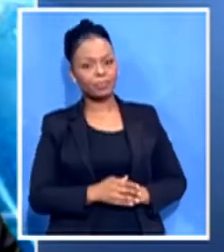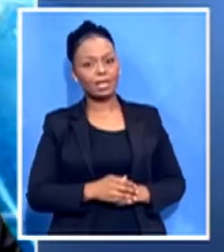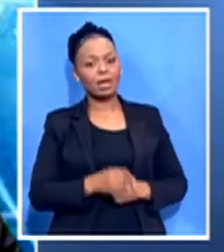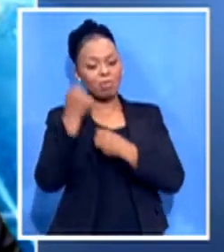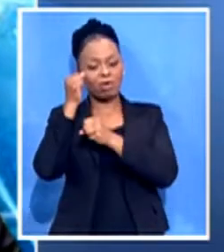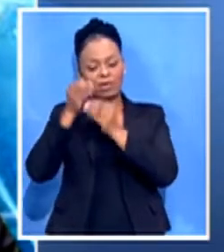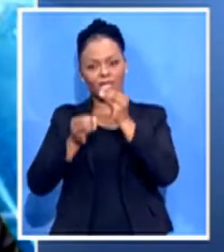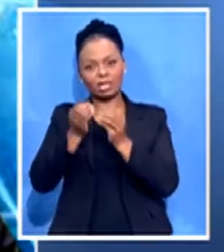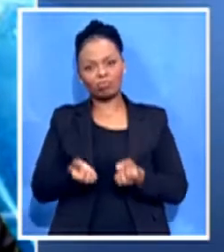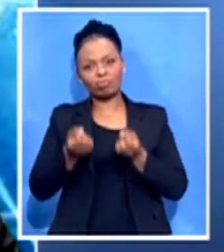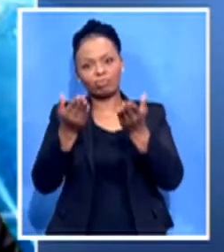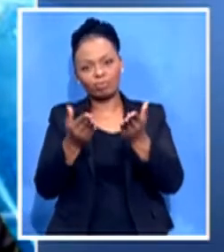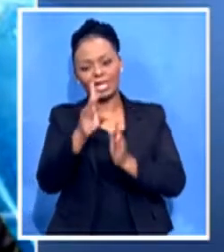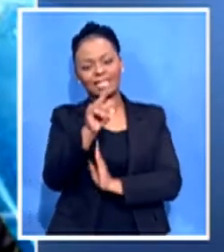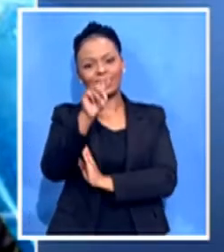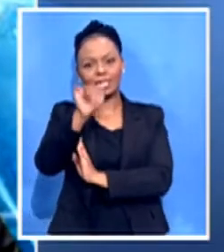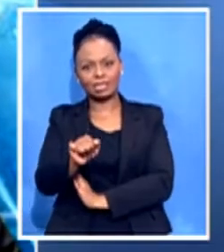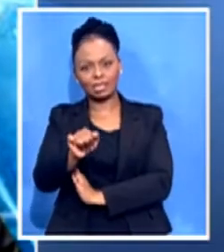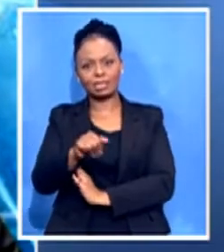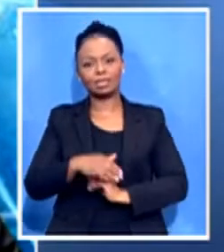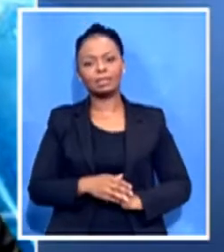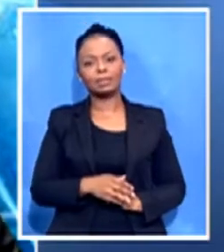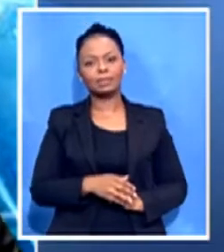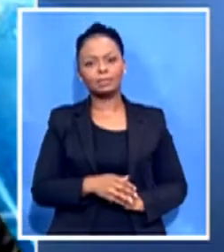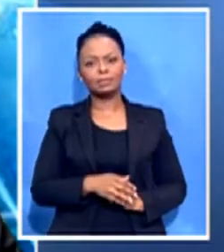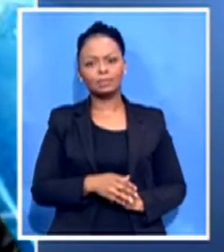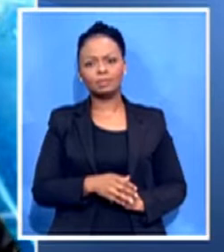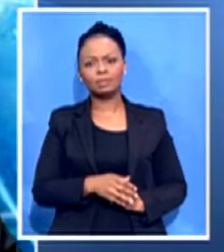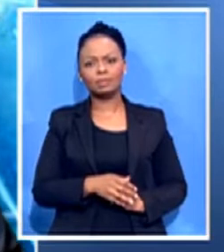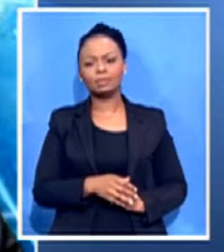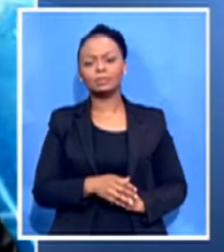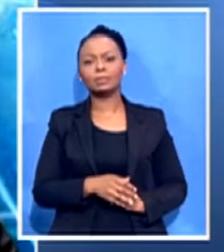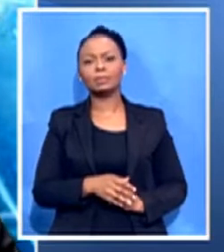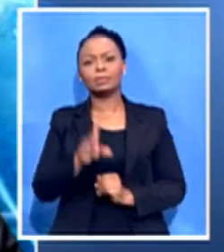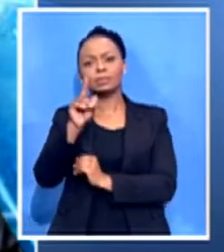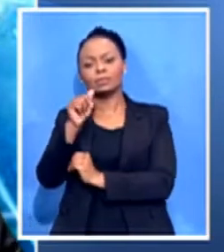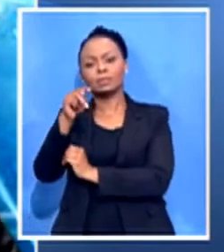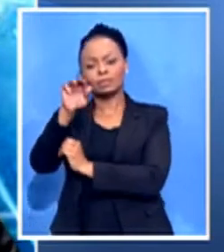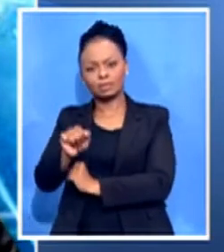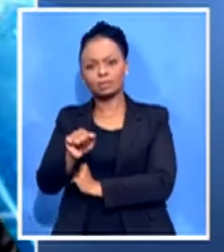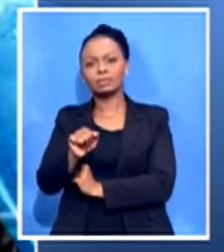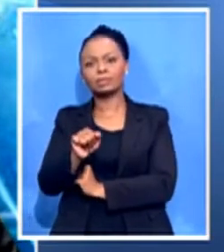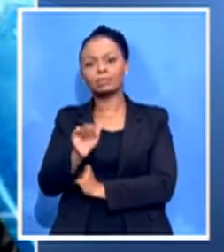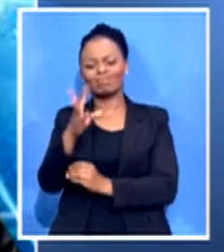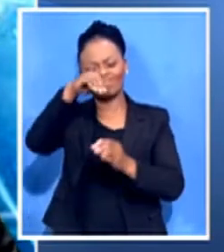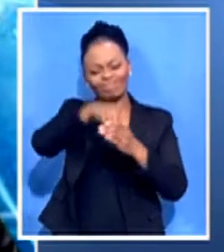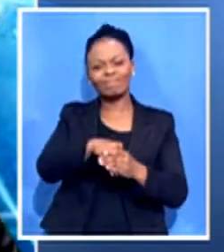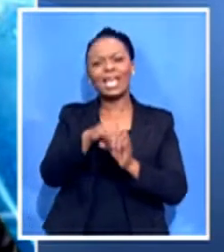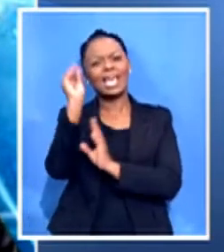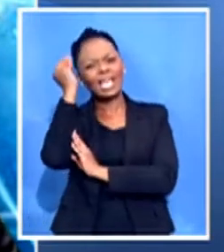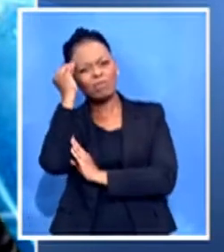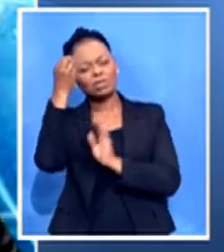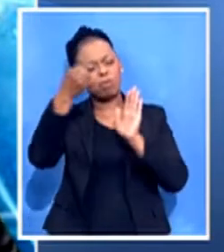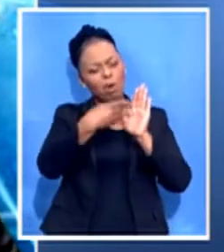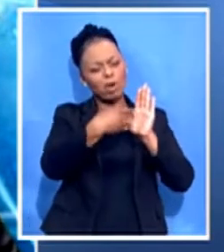and that data contains all the information that is needed by the regulatory